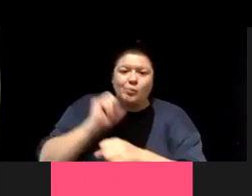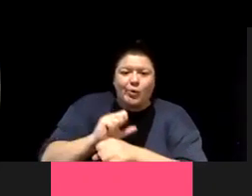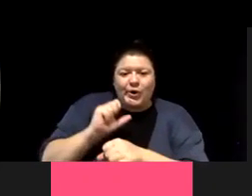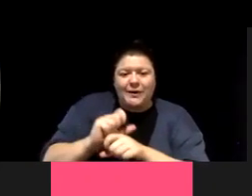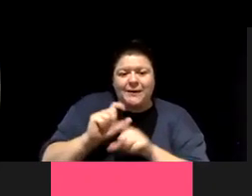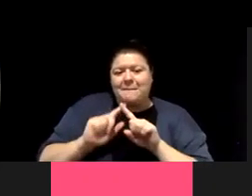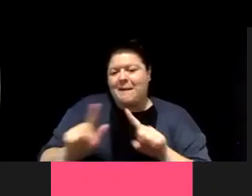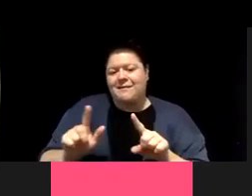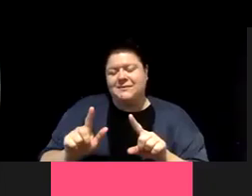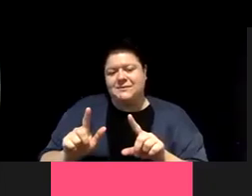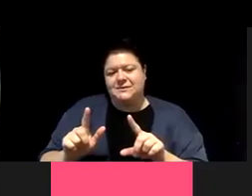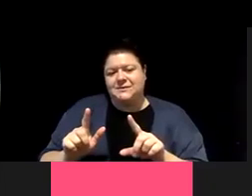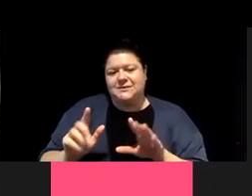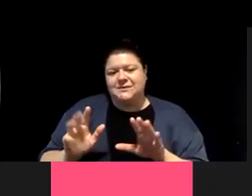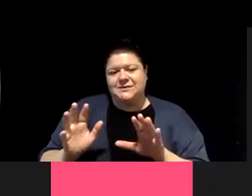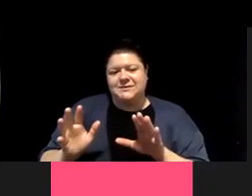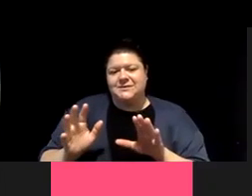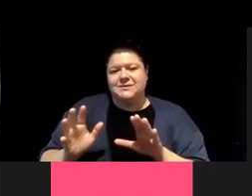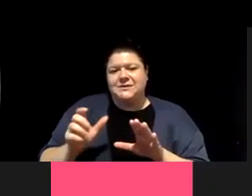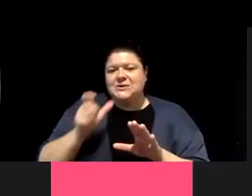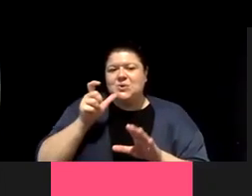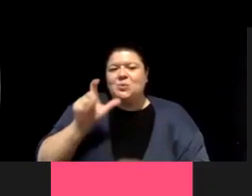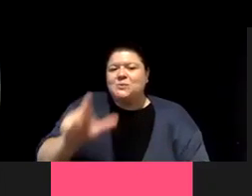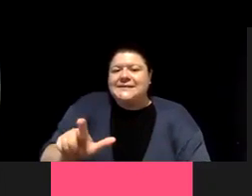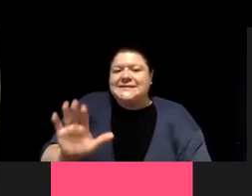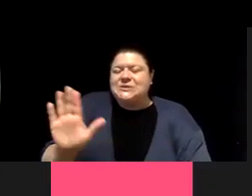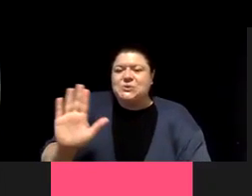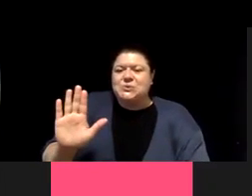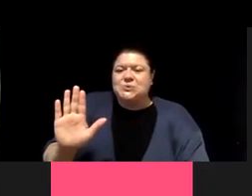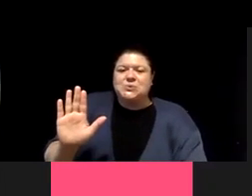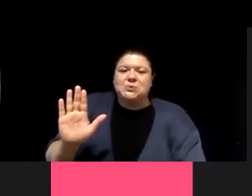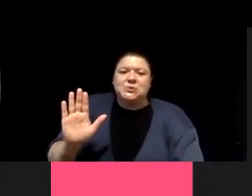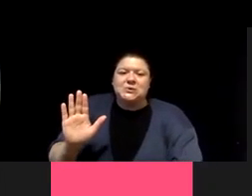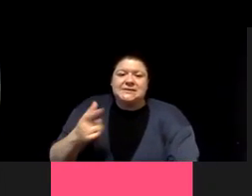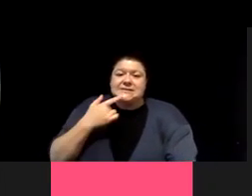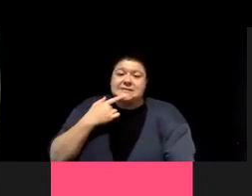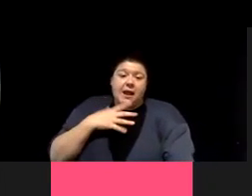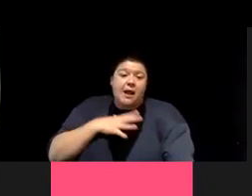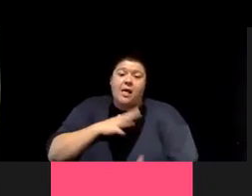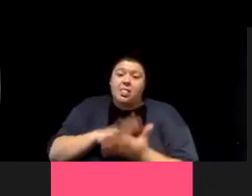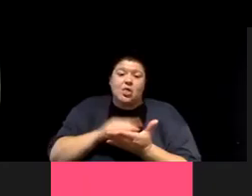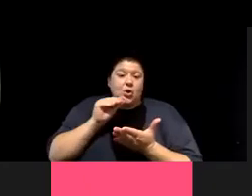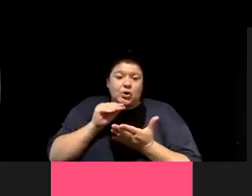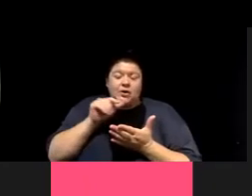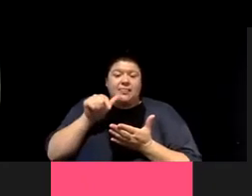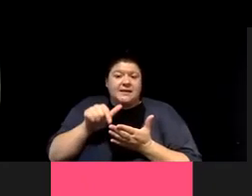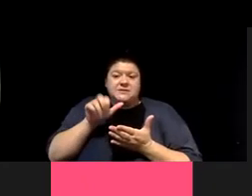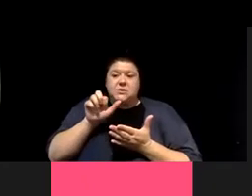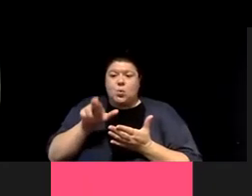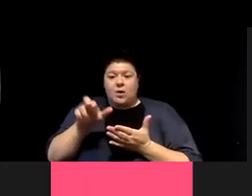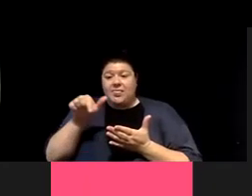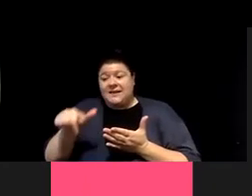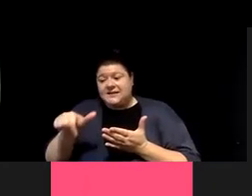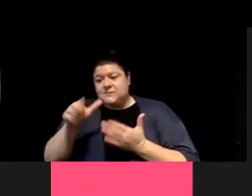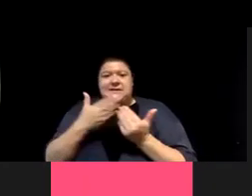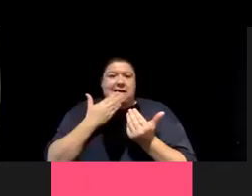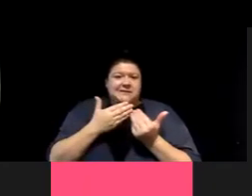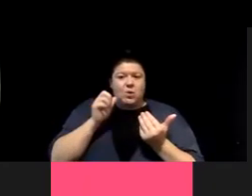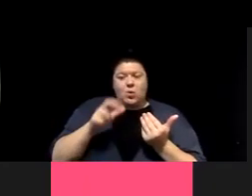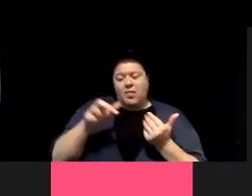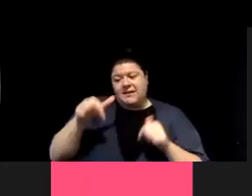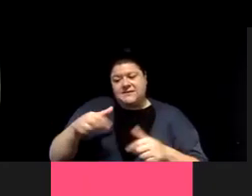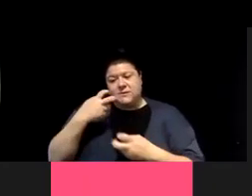think that at this point, you don't need to say, well, I learned this, or this was hard, or this was easy, or